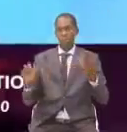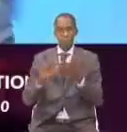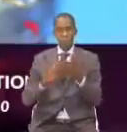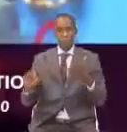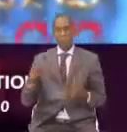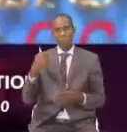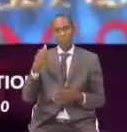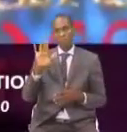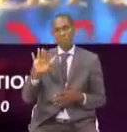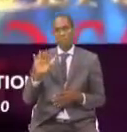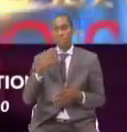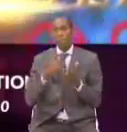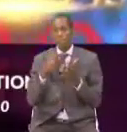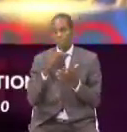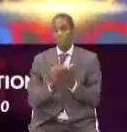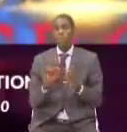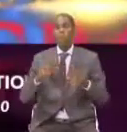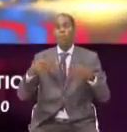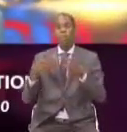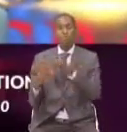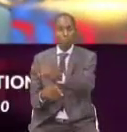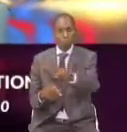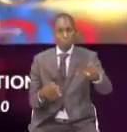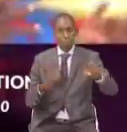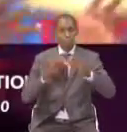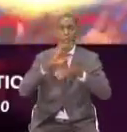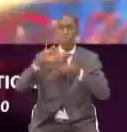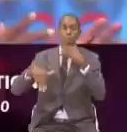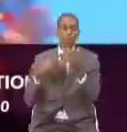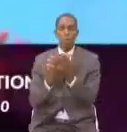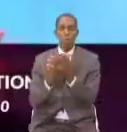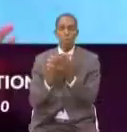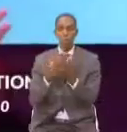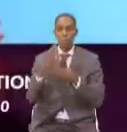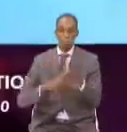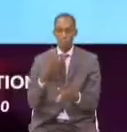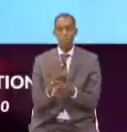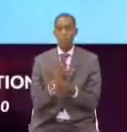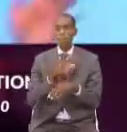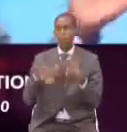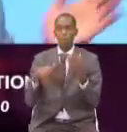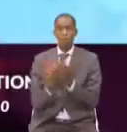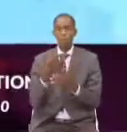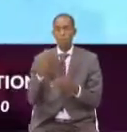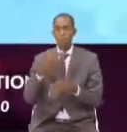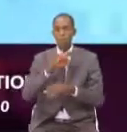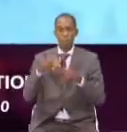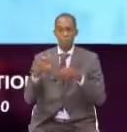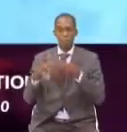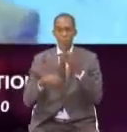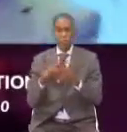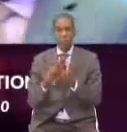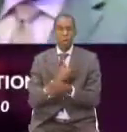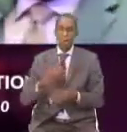ye into all the world, all the nations of the world, and preach the gospel to every creature. You